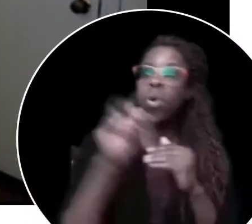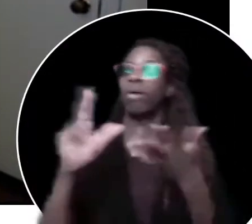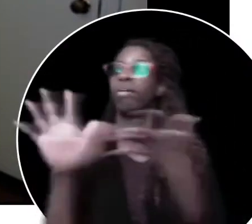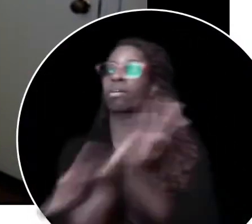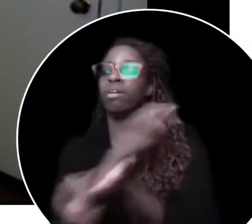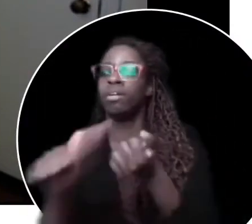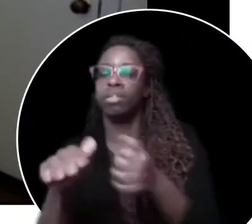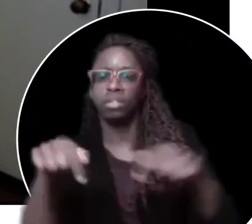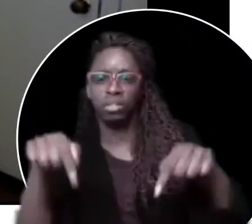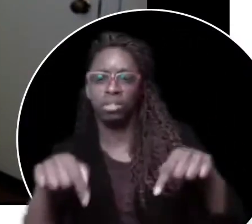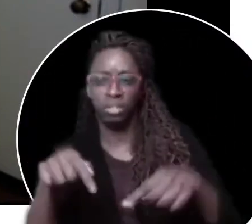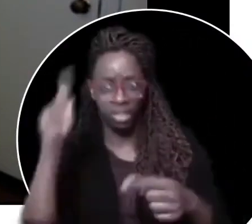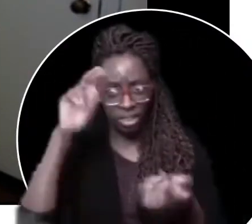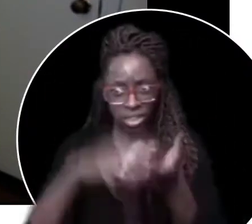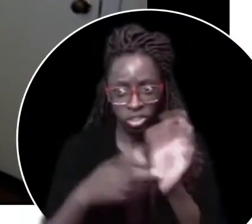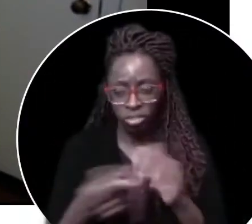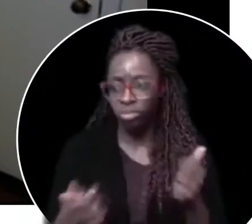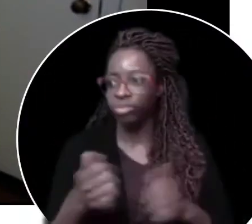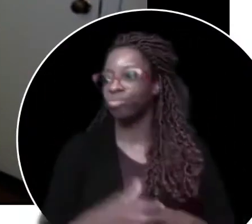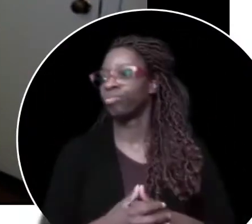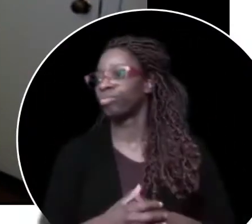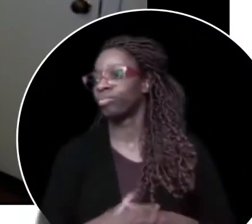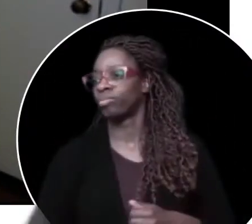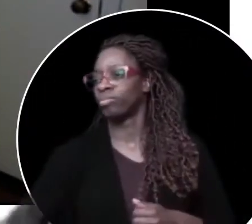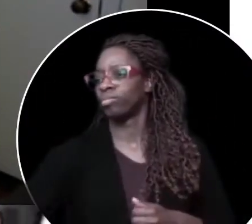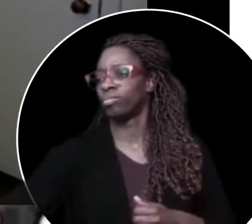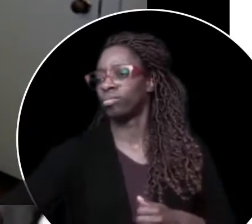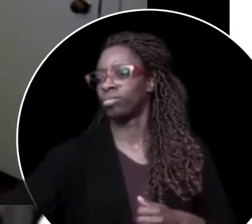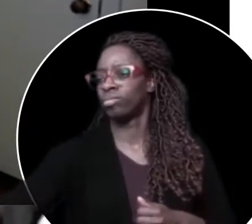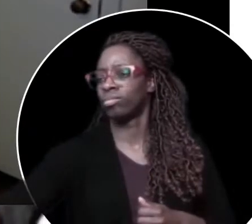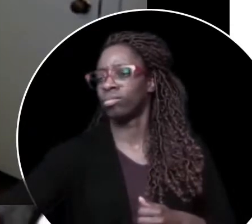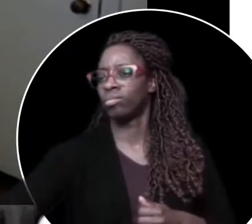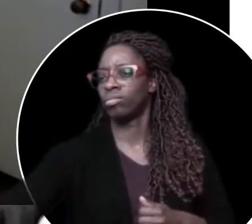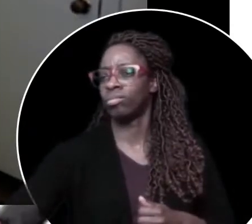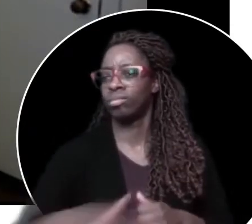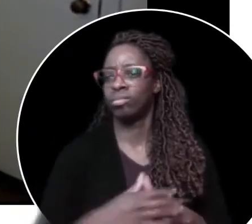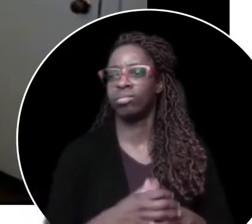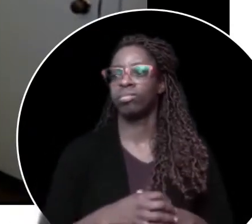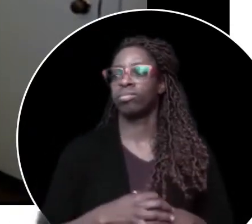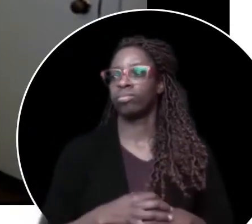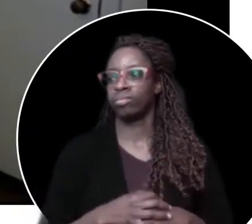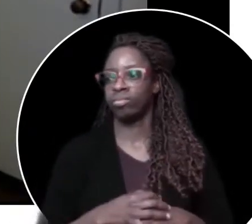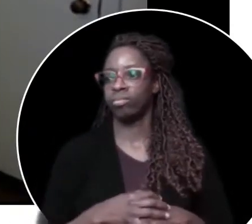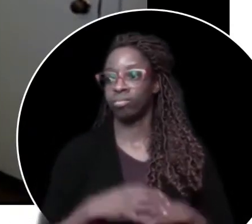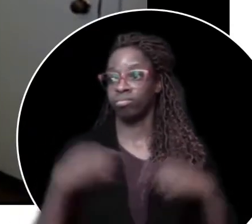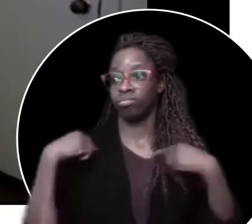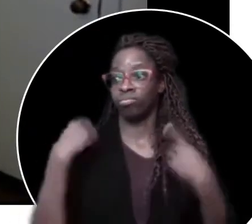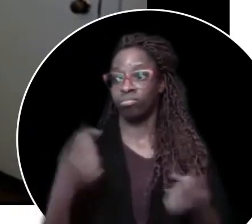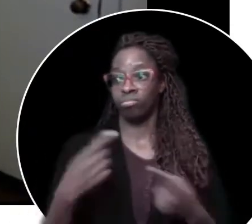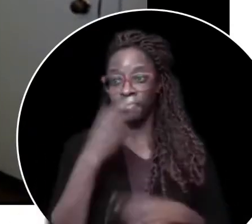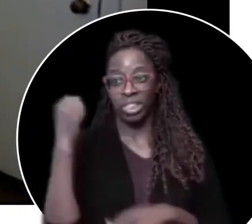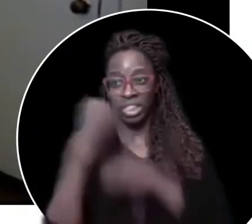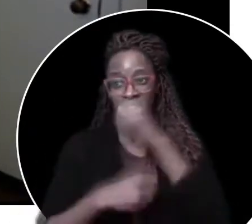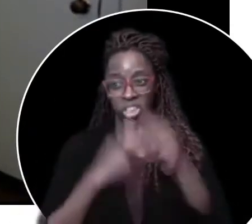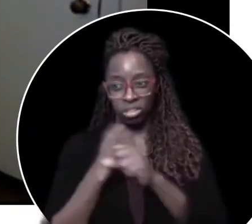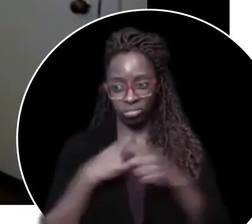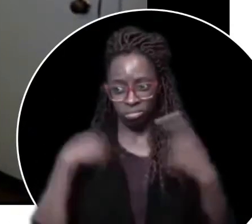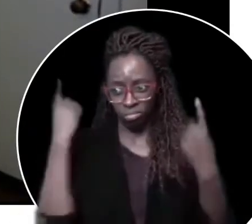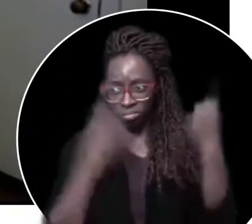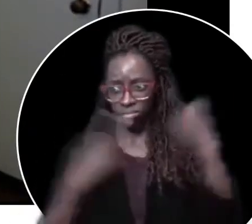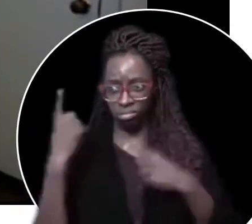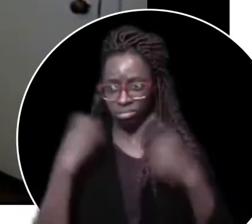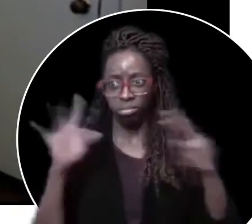time over the past few years thinking about how Donald Trump mobilized tremendous support for his presidency through